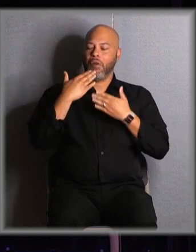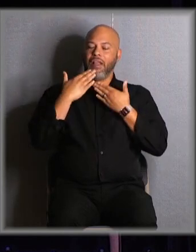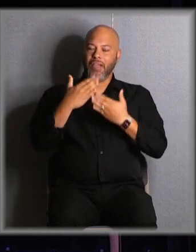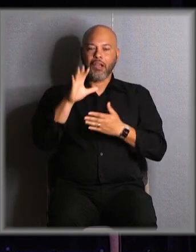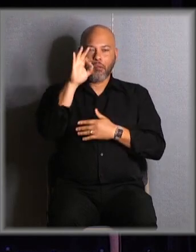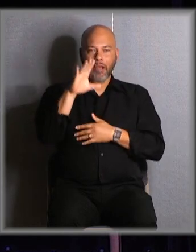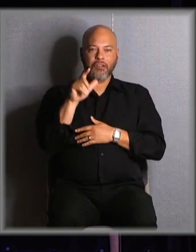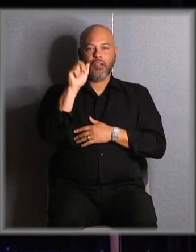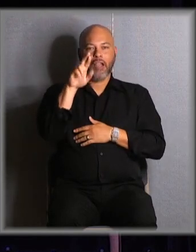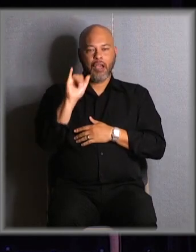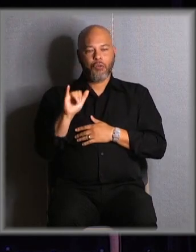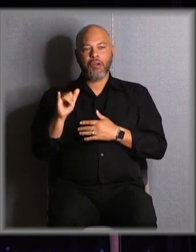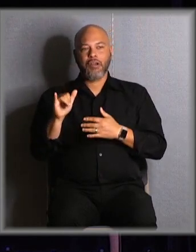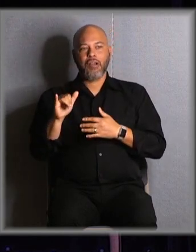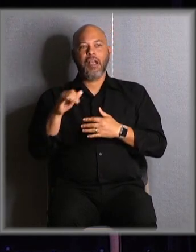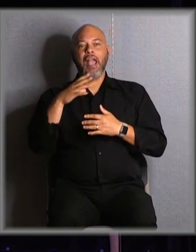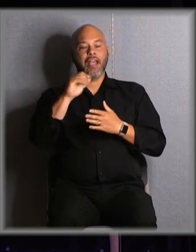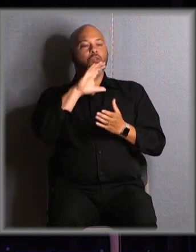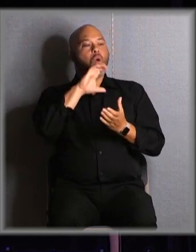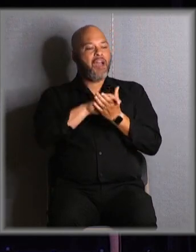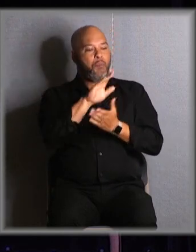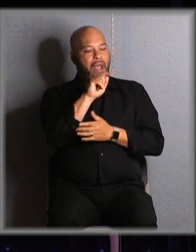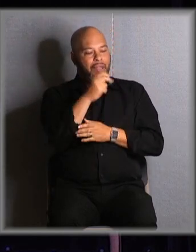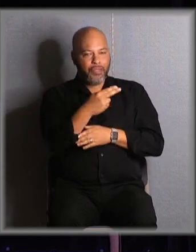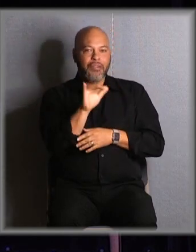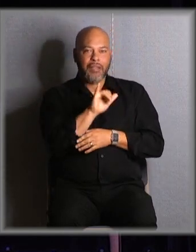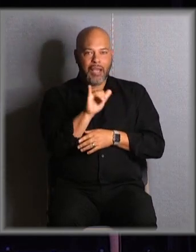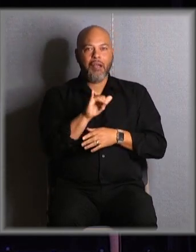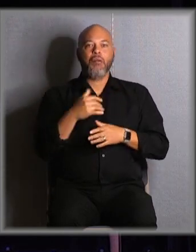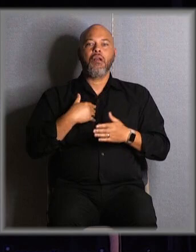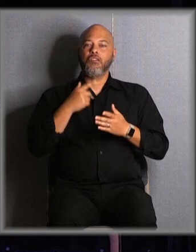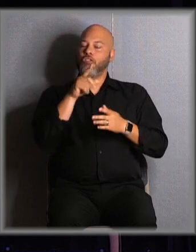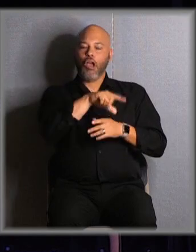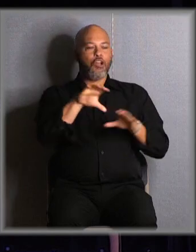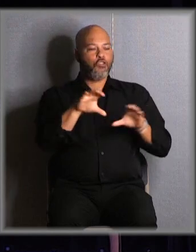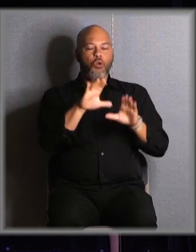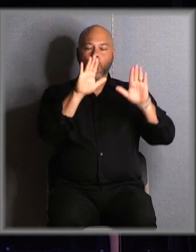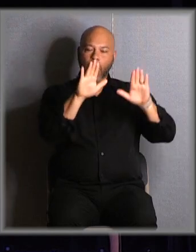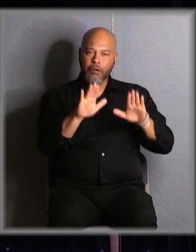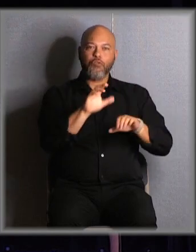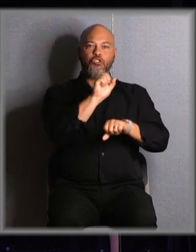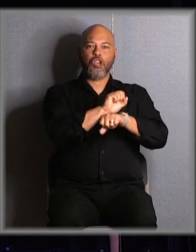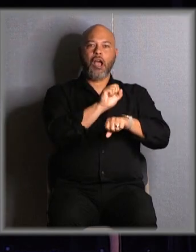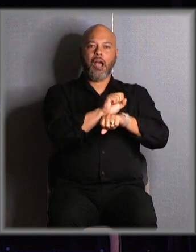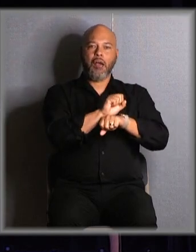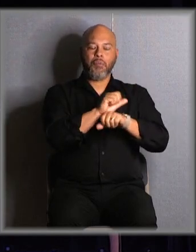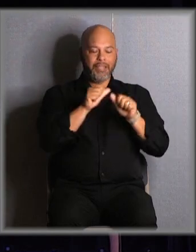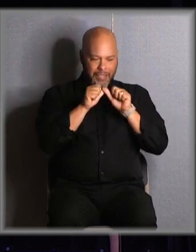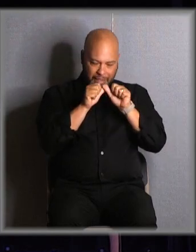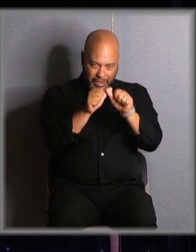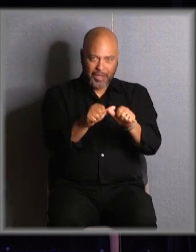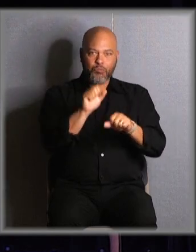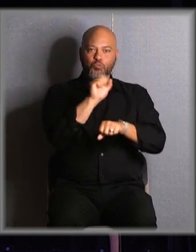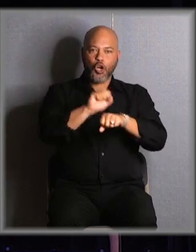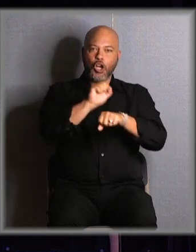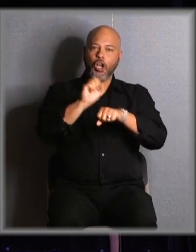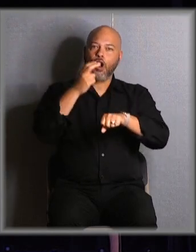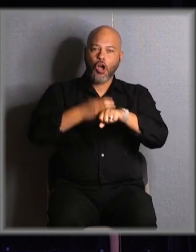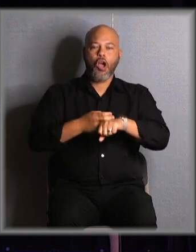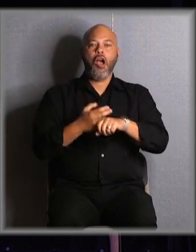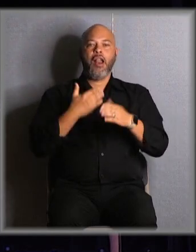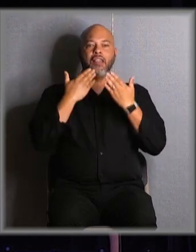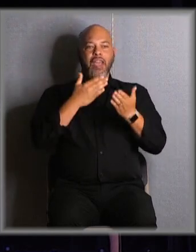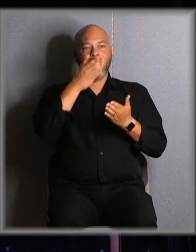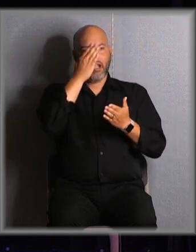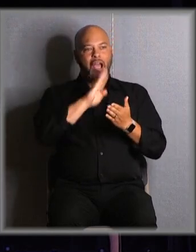Larry Robinson and Lady Robinson. Y'all are doing an awesome job. I mean, keep doing what you're doing. Let's thank God